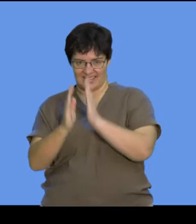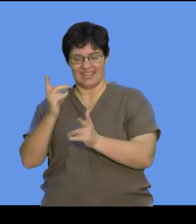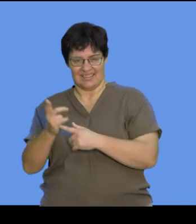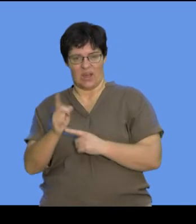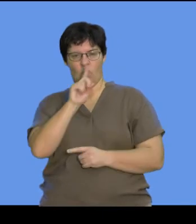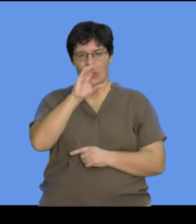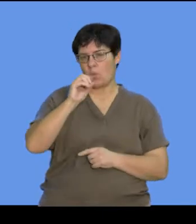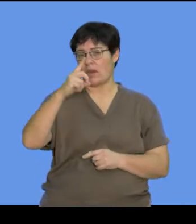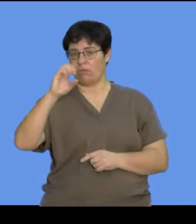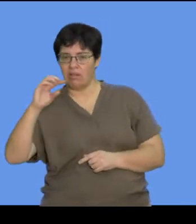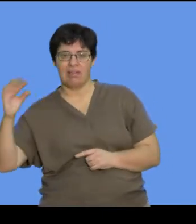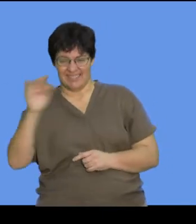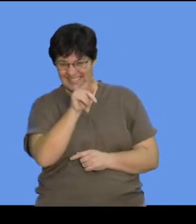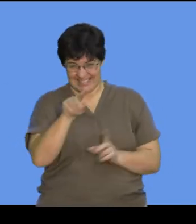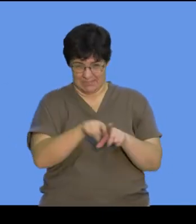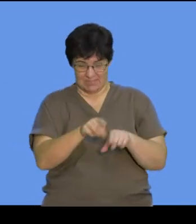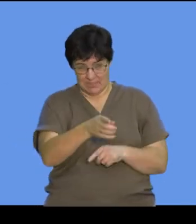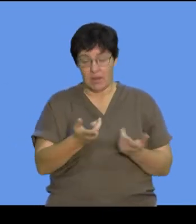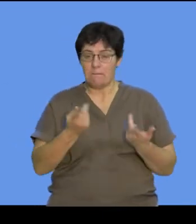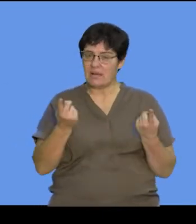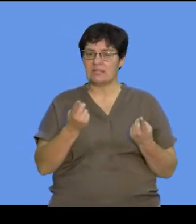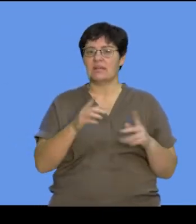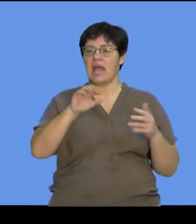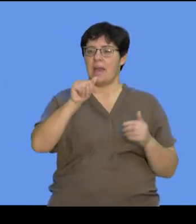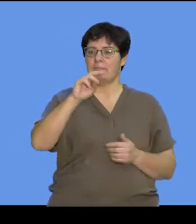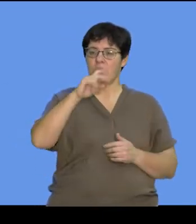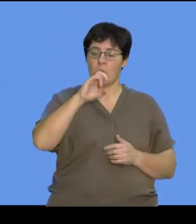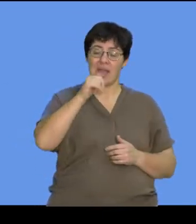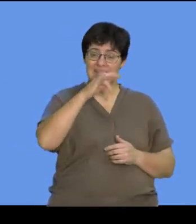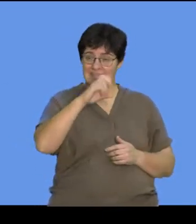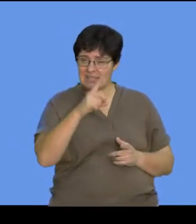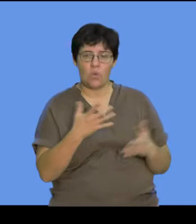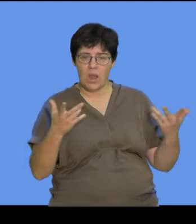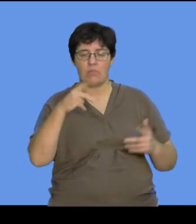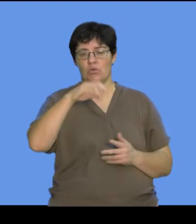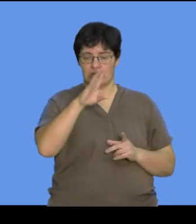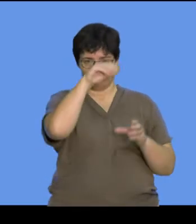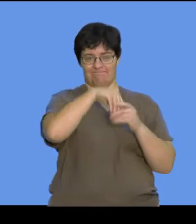gene determine the sequence of amino acids in proteins,